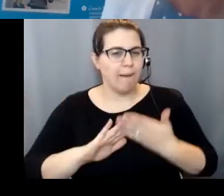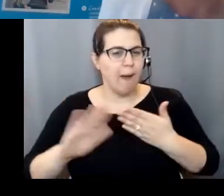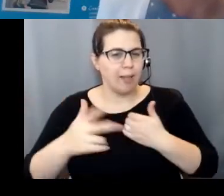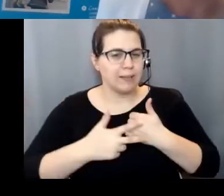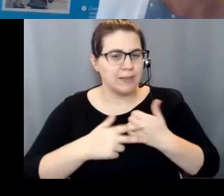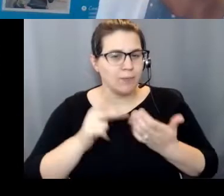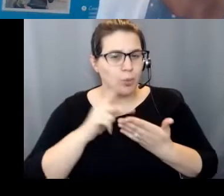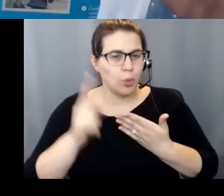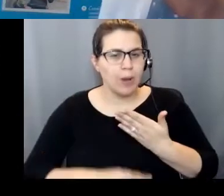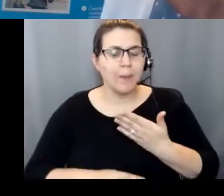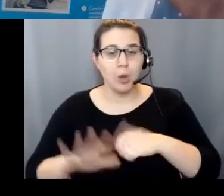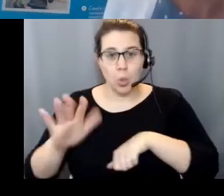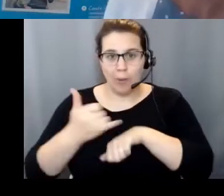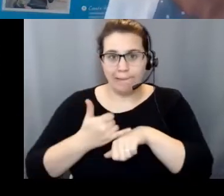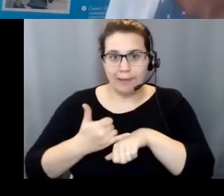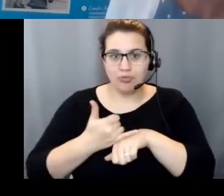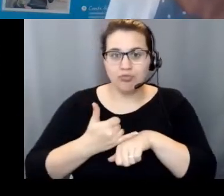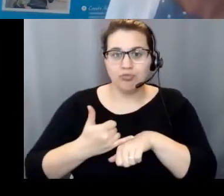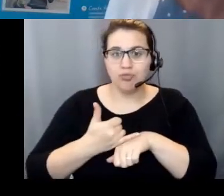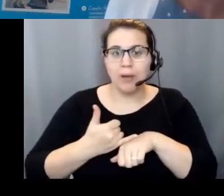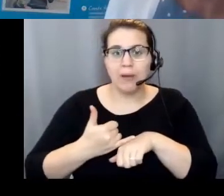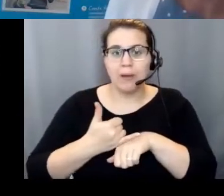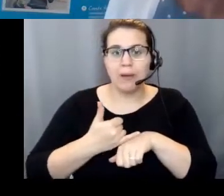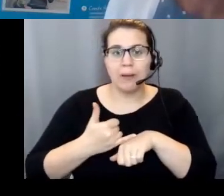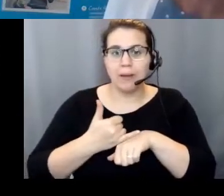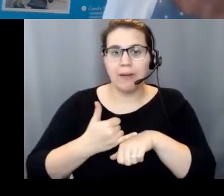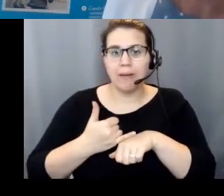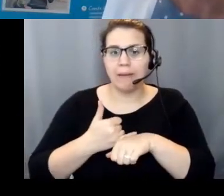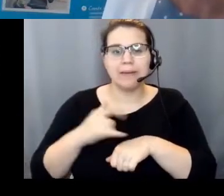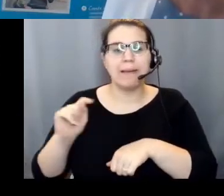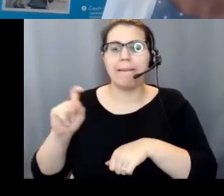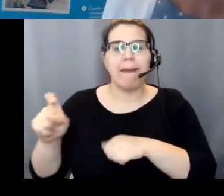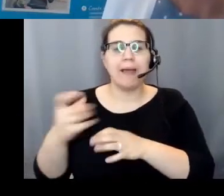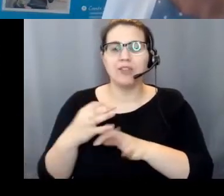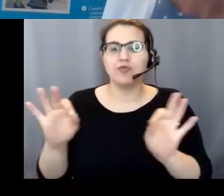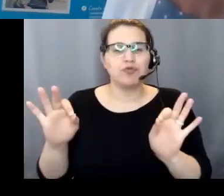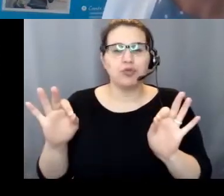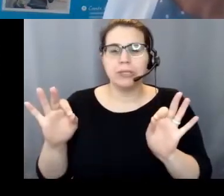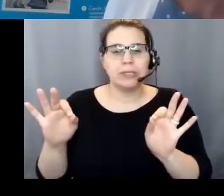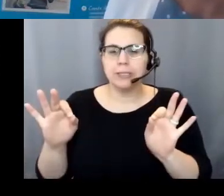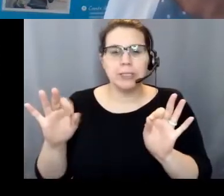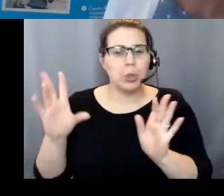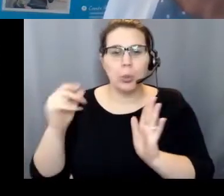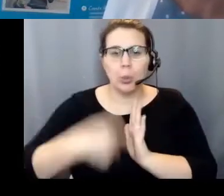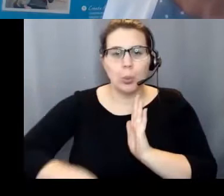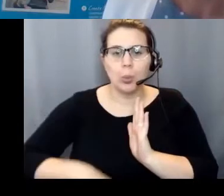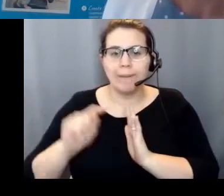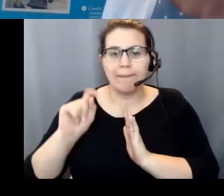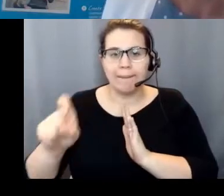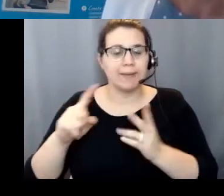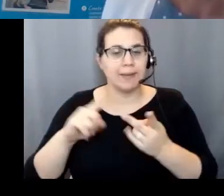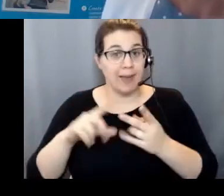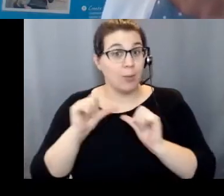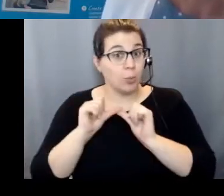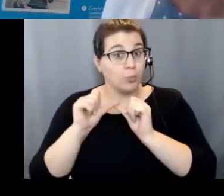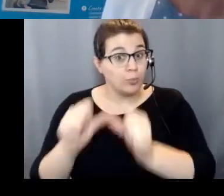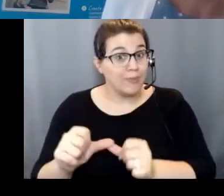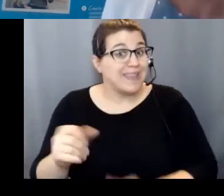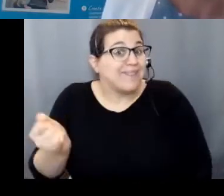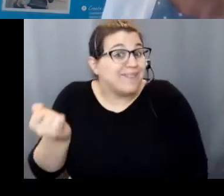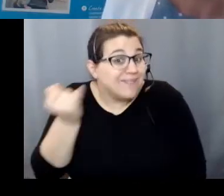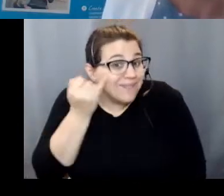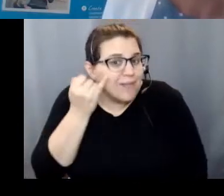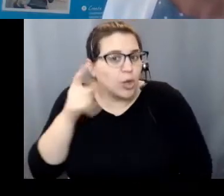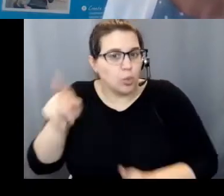earned on the investments grow tax-free, and the earnings remain tax-free as long as ABLE funds are spent on